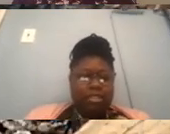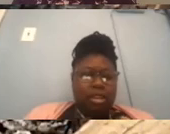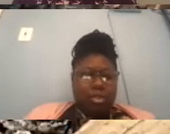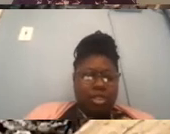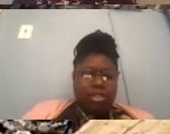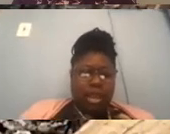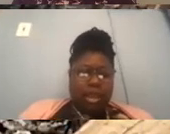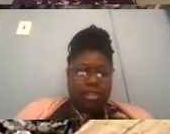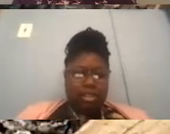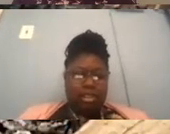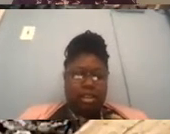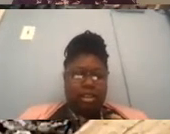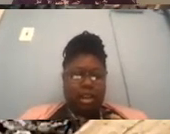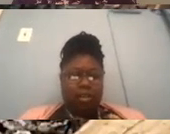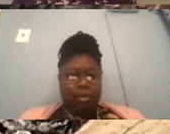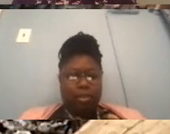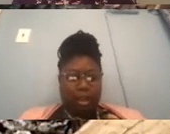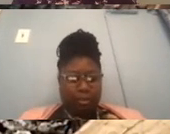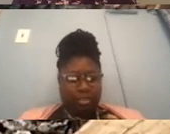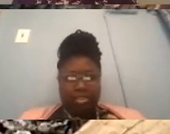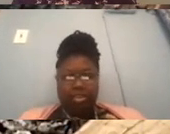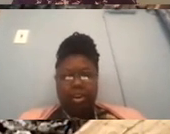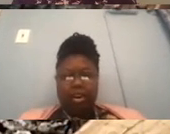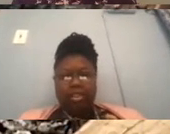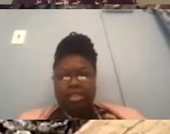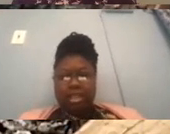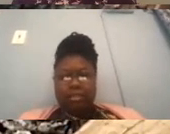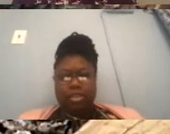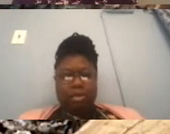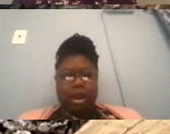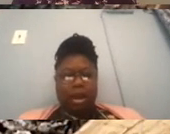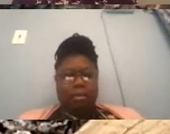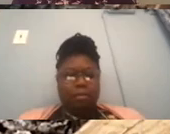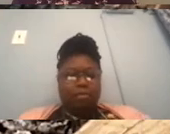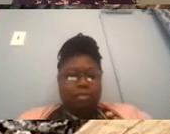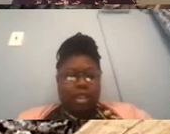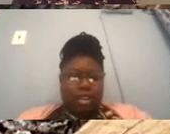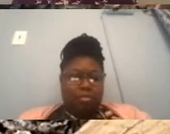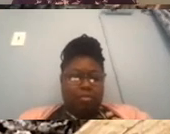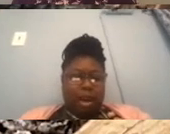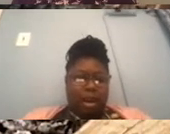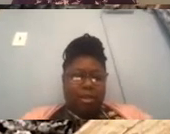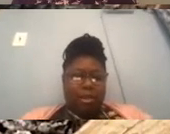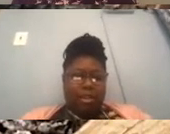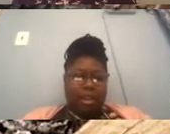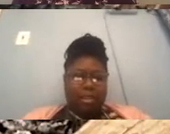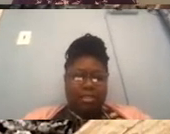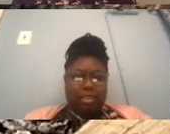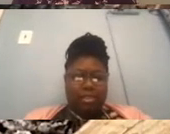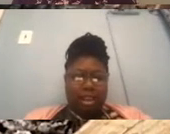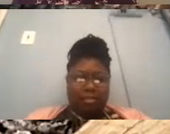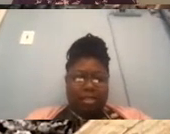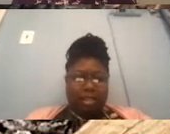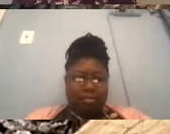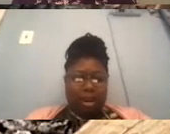These two images is actually a caterpillar that was dear to our hearts. His name was Bob. And Bob had a